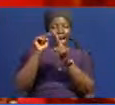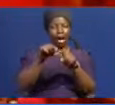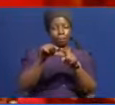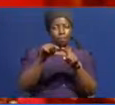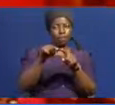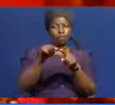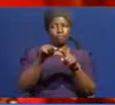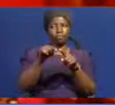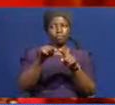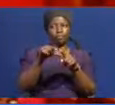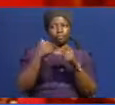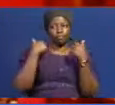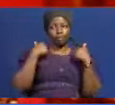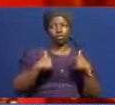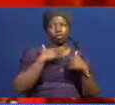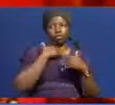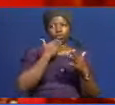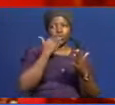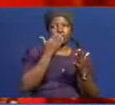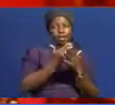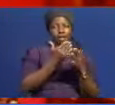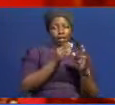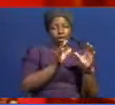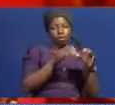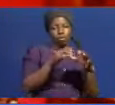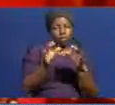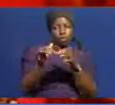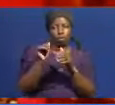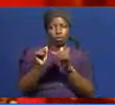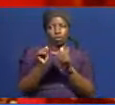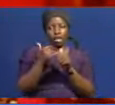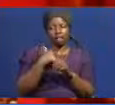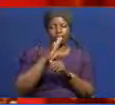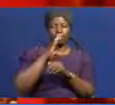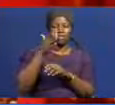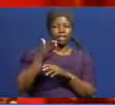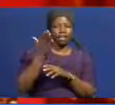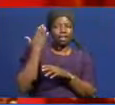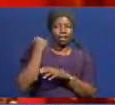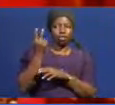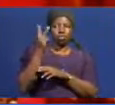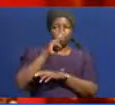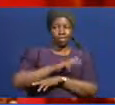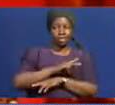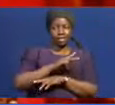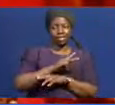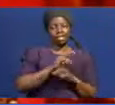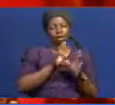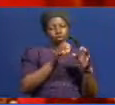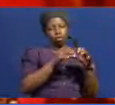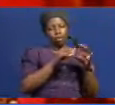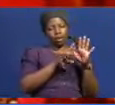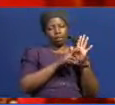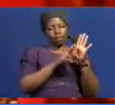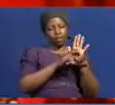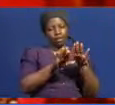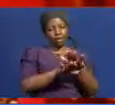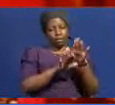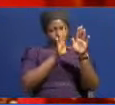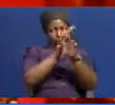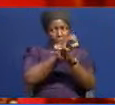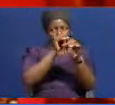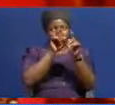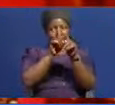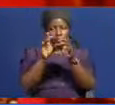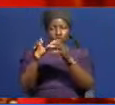also thank the parties that were here for the last 2 days, the parties representing the deputy president and the